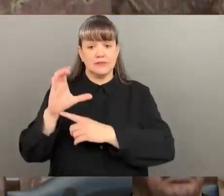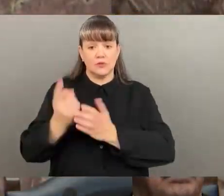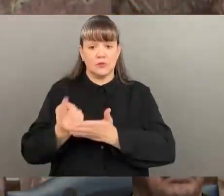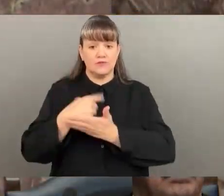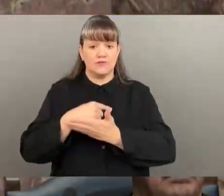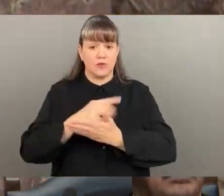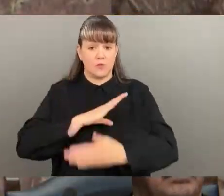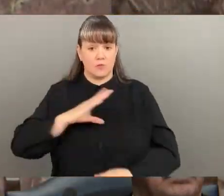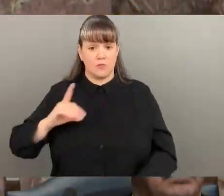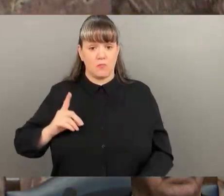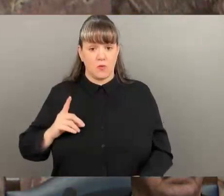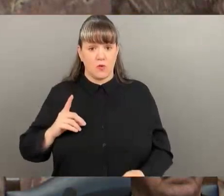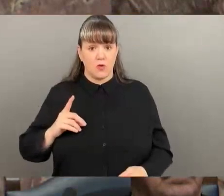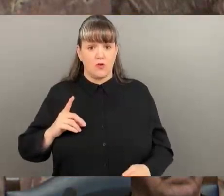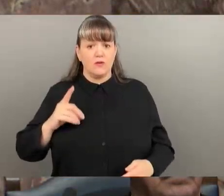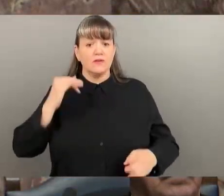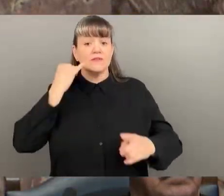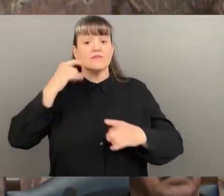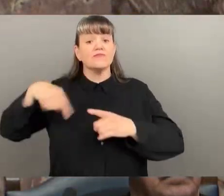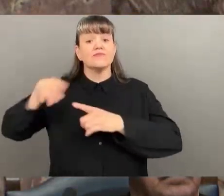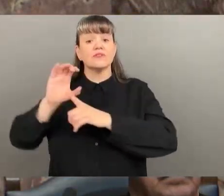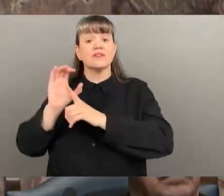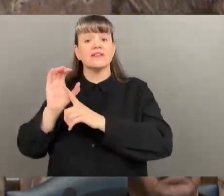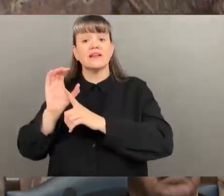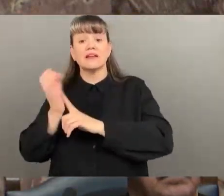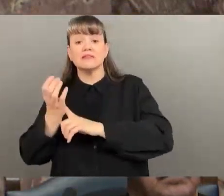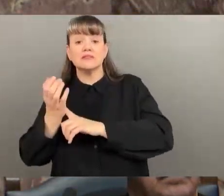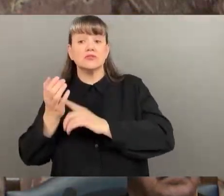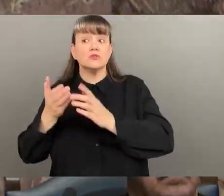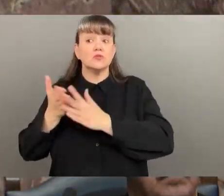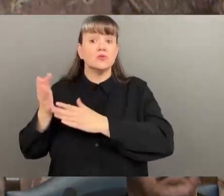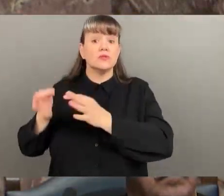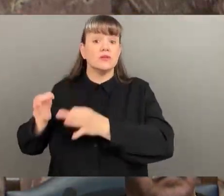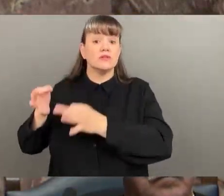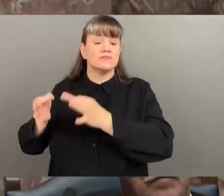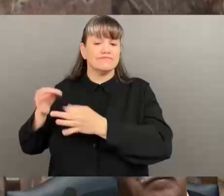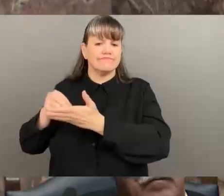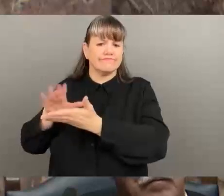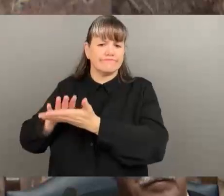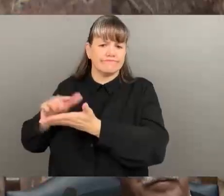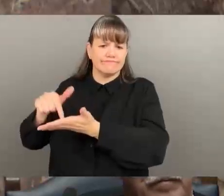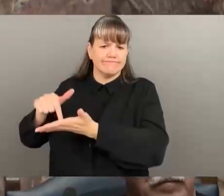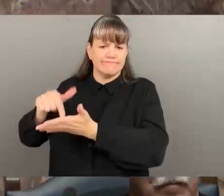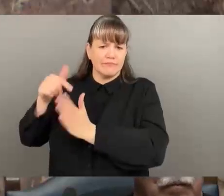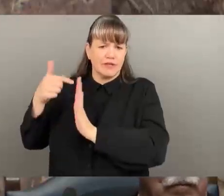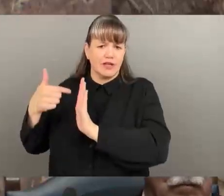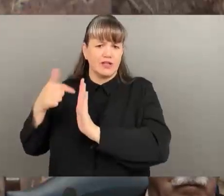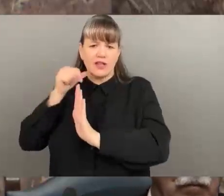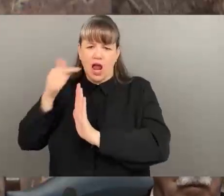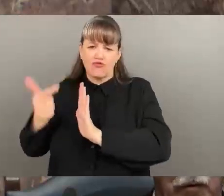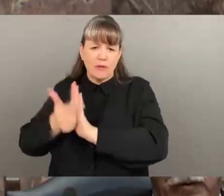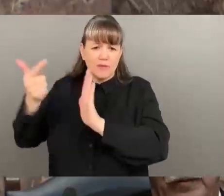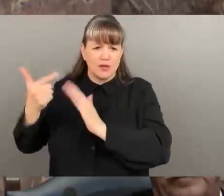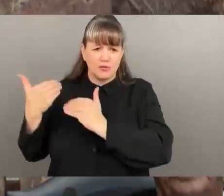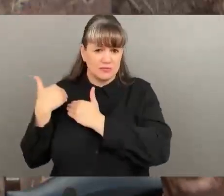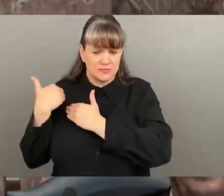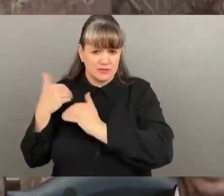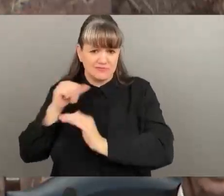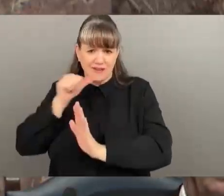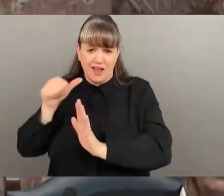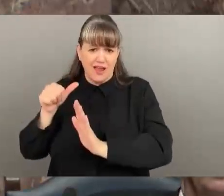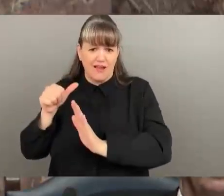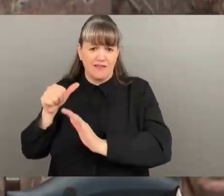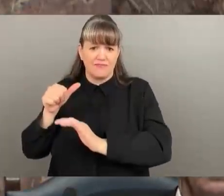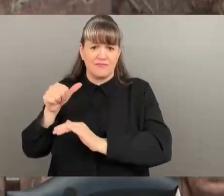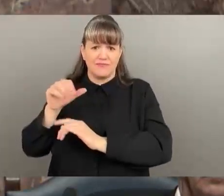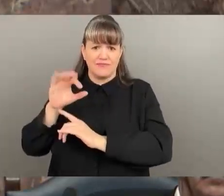criminally responsible or unfit to stand trial. Over half of the referrals are not in custody when they